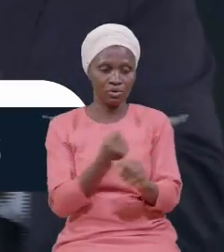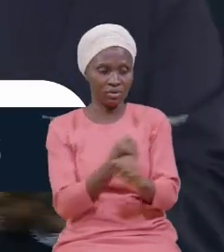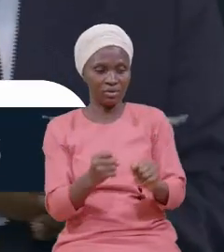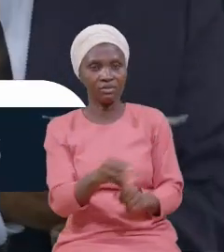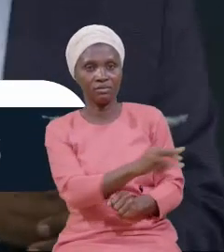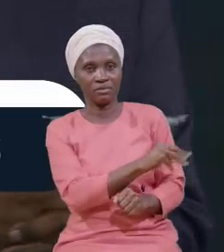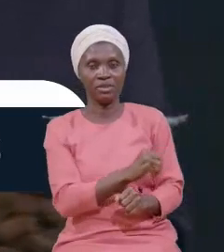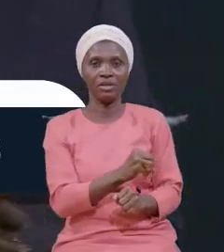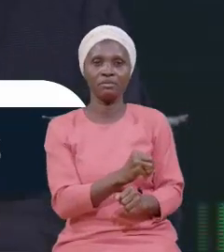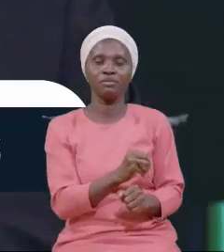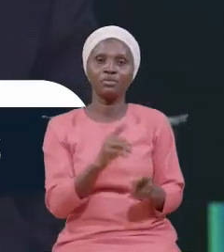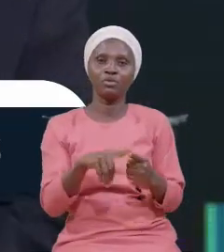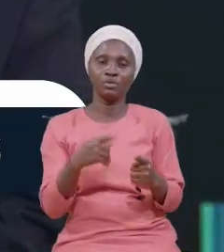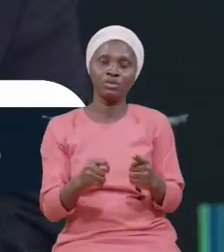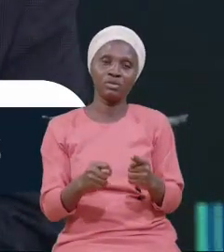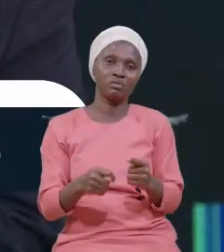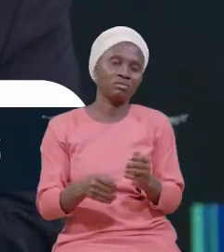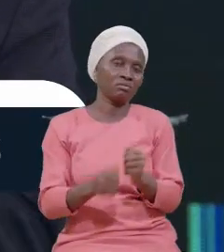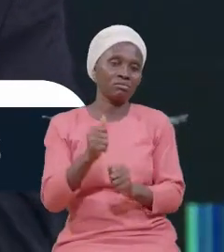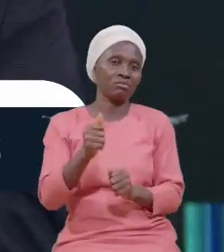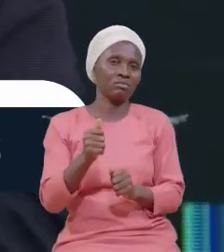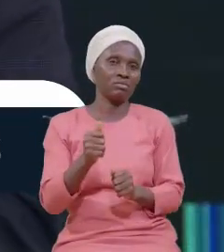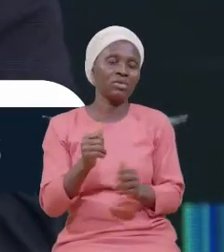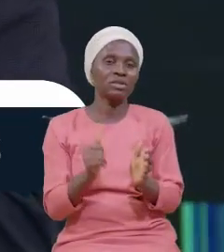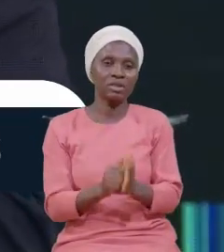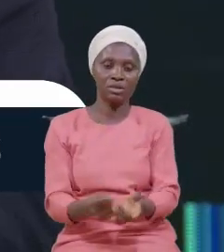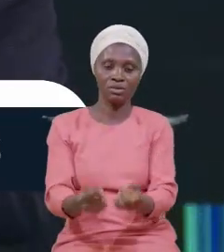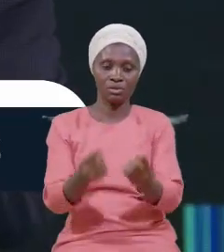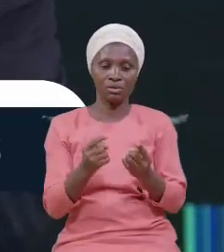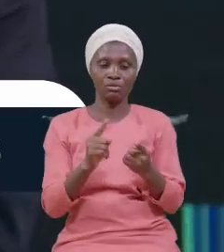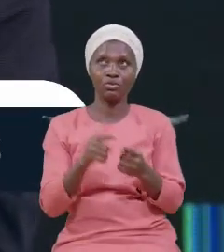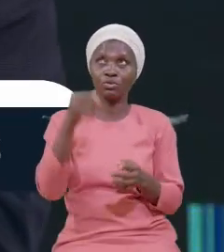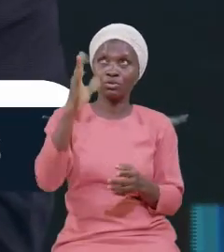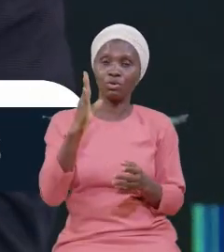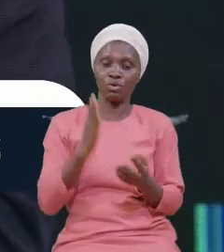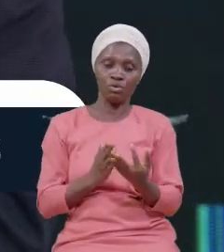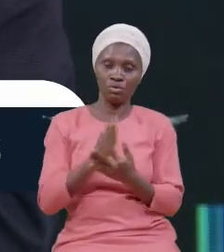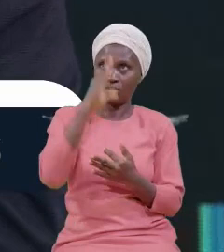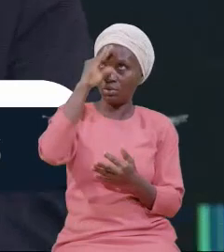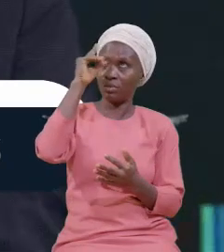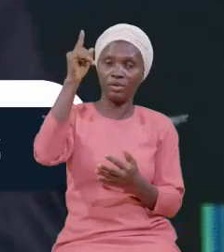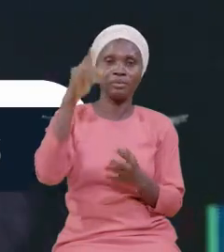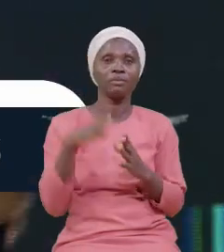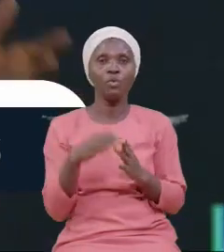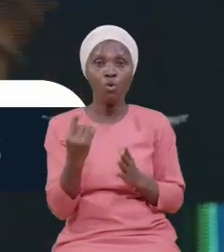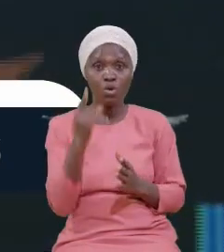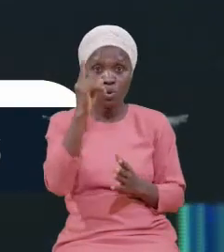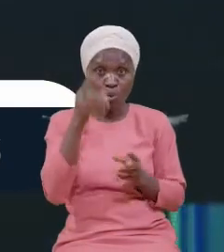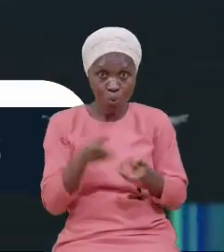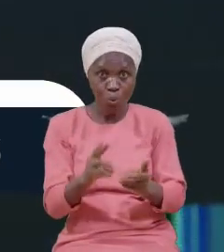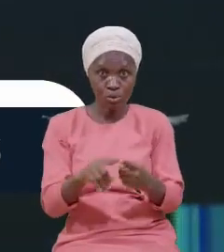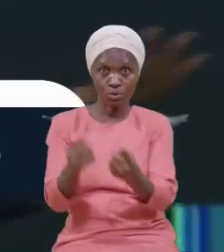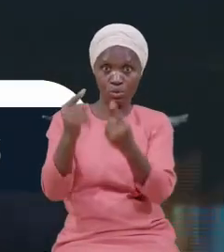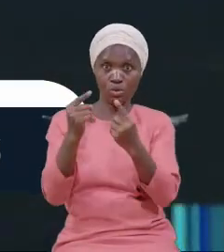uttermost that come unto God by him. The only way to come to God, the only way to touch